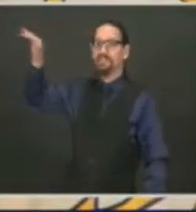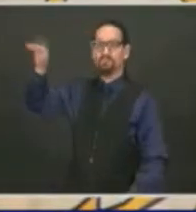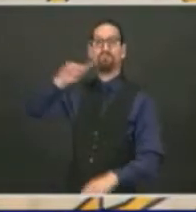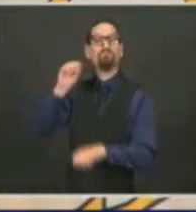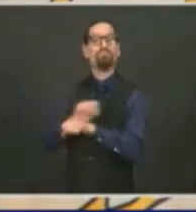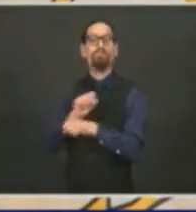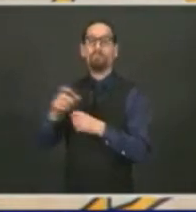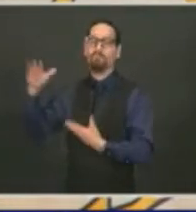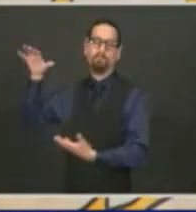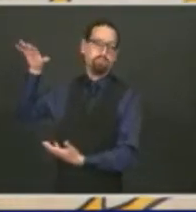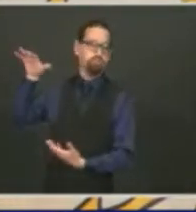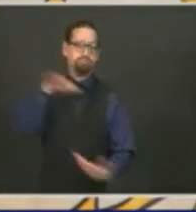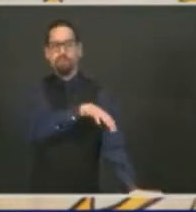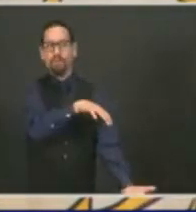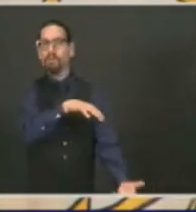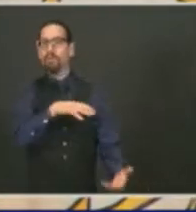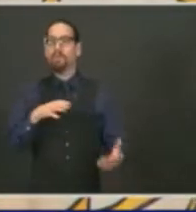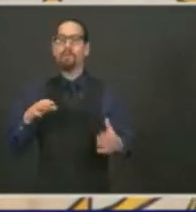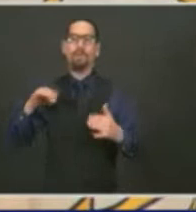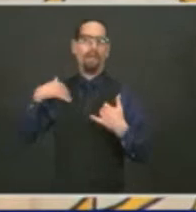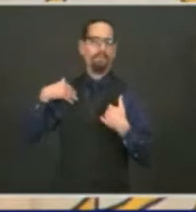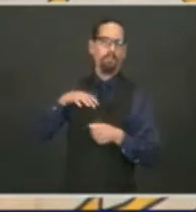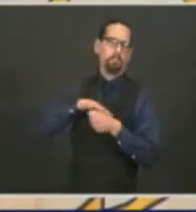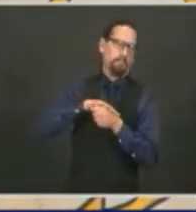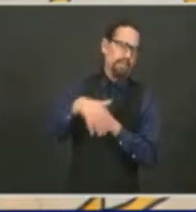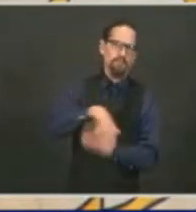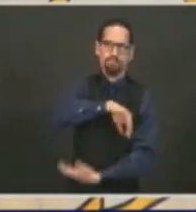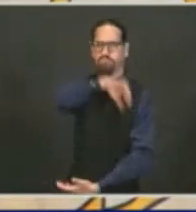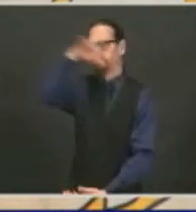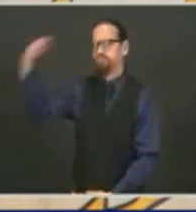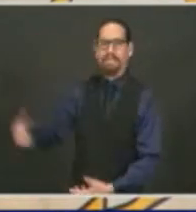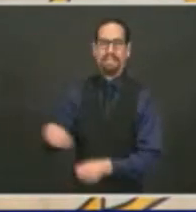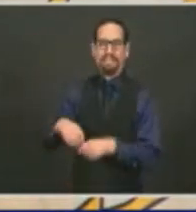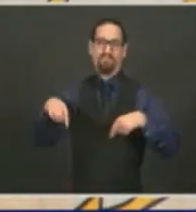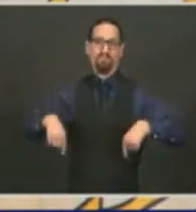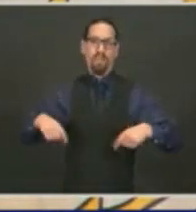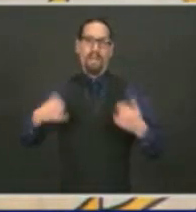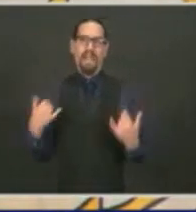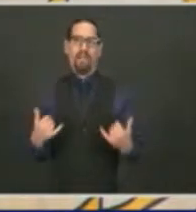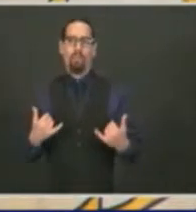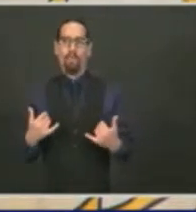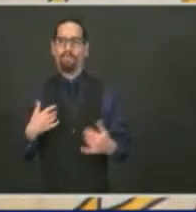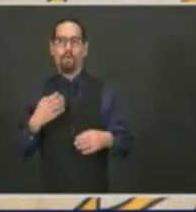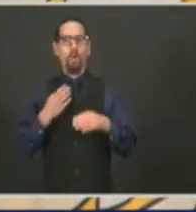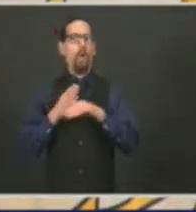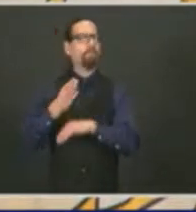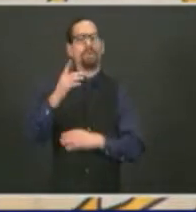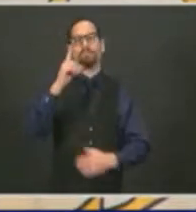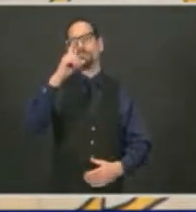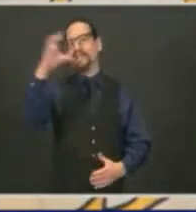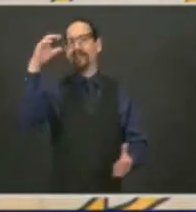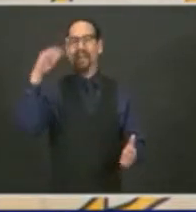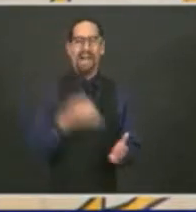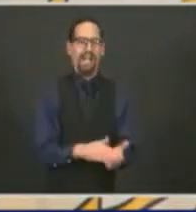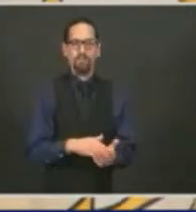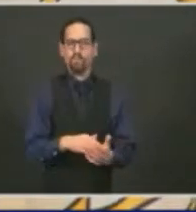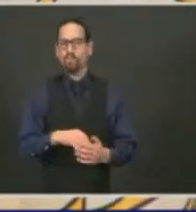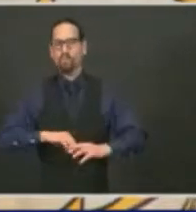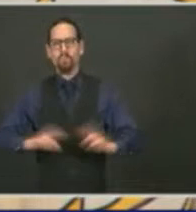now we have a pretty good stockpile in Rhode Island of, like at this point, over 100,000 of those tests in our